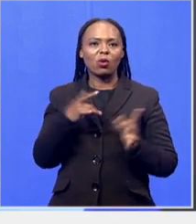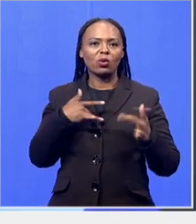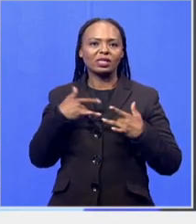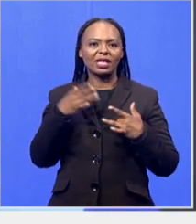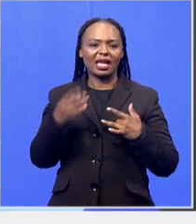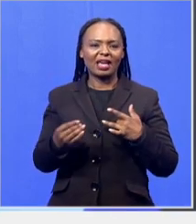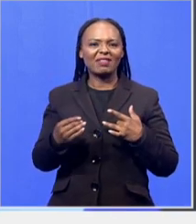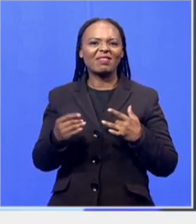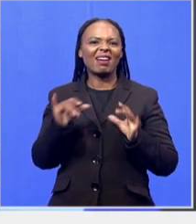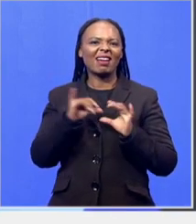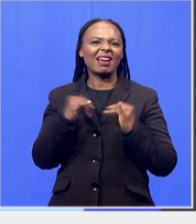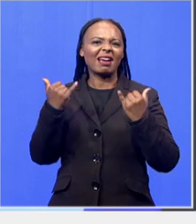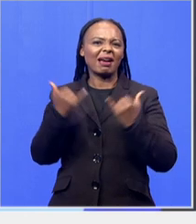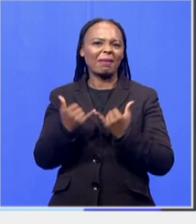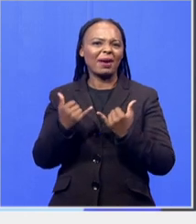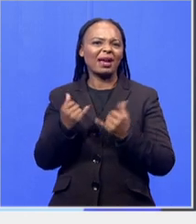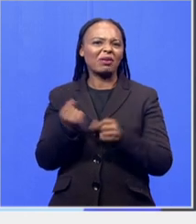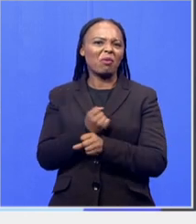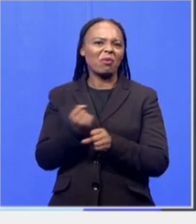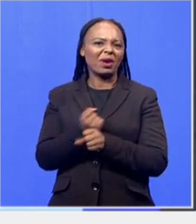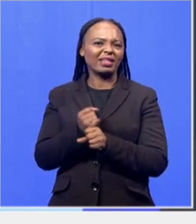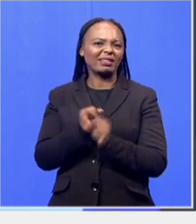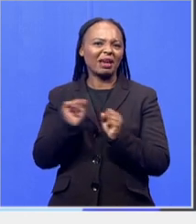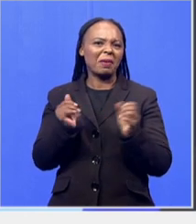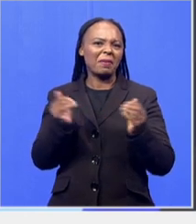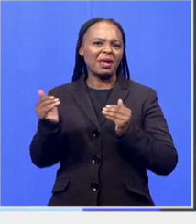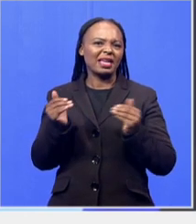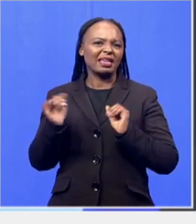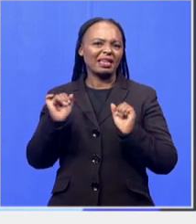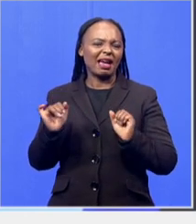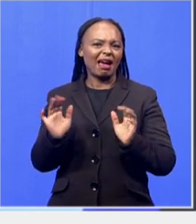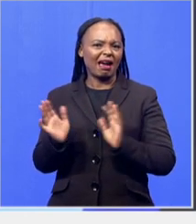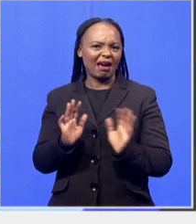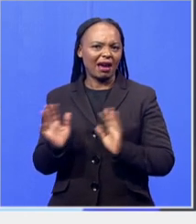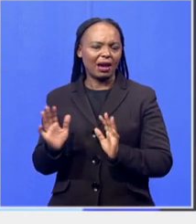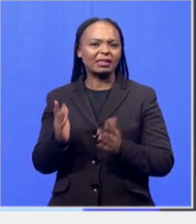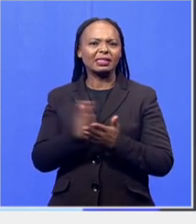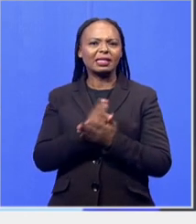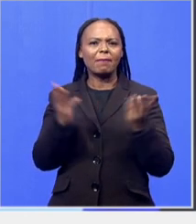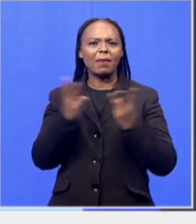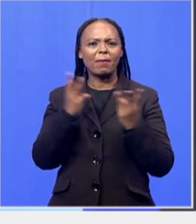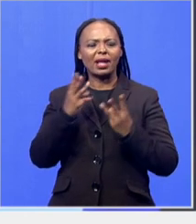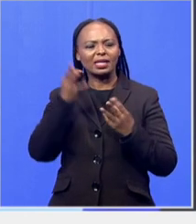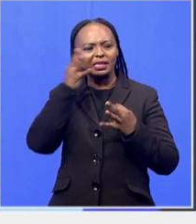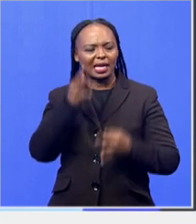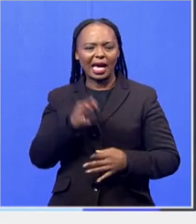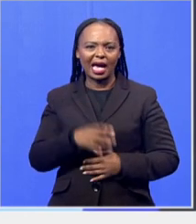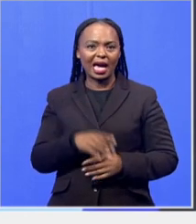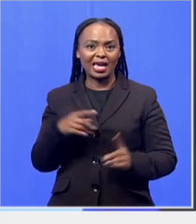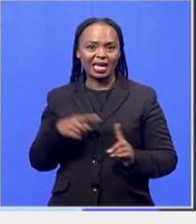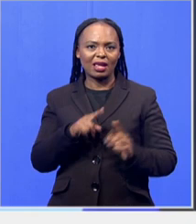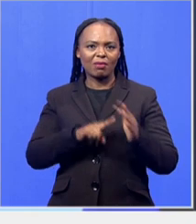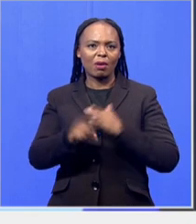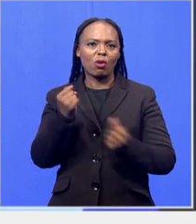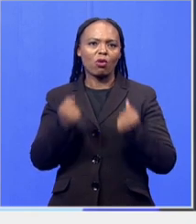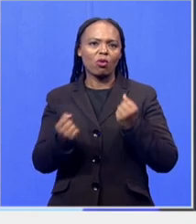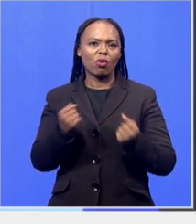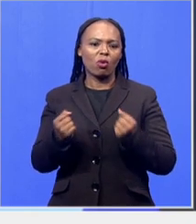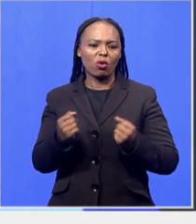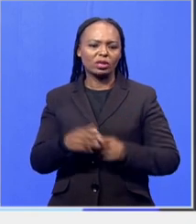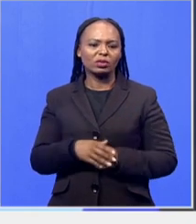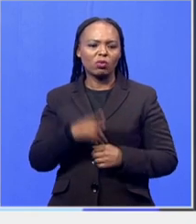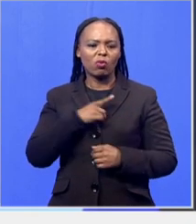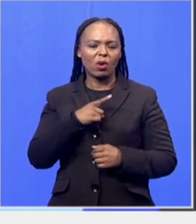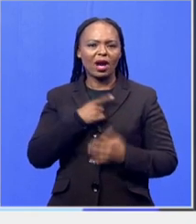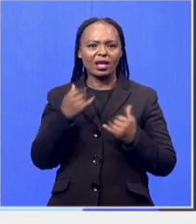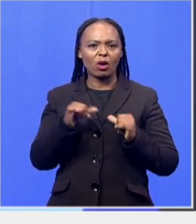of how the company is operating rather, than some people decided to say, no, Twitter actually will take him to court, forcing him now to really continue